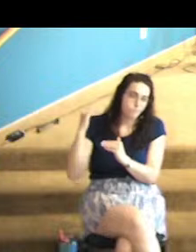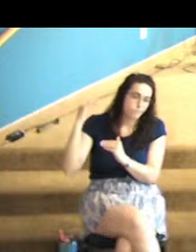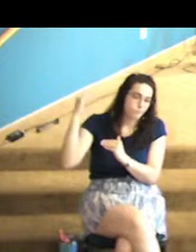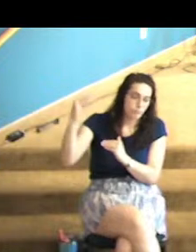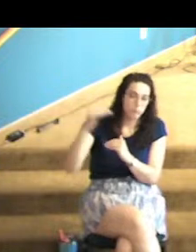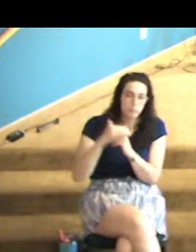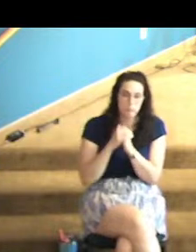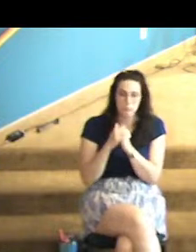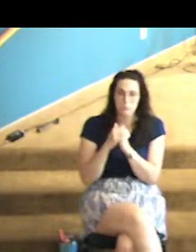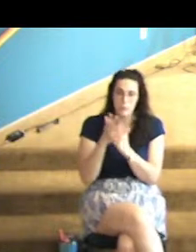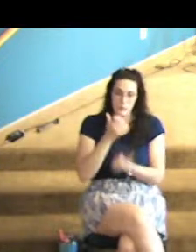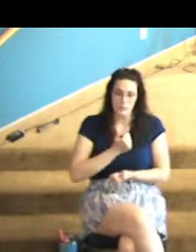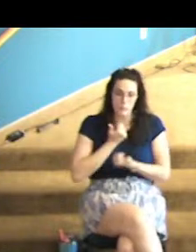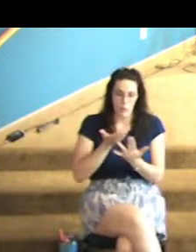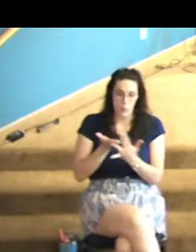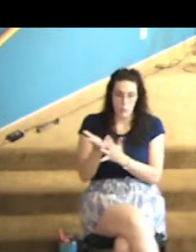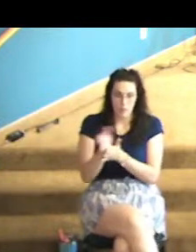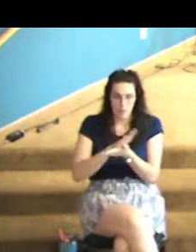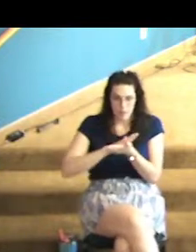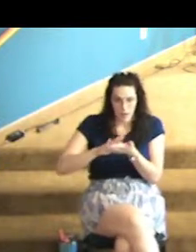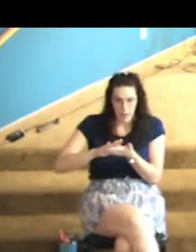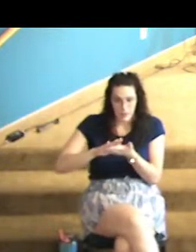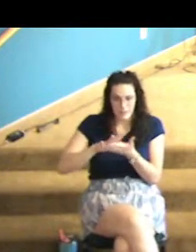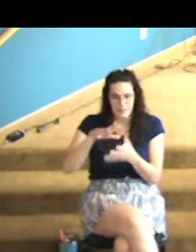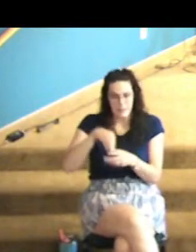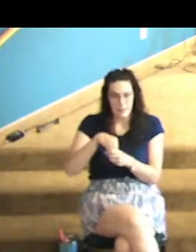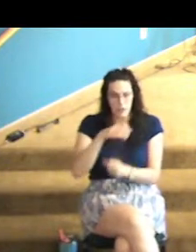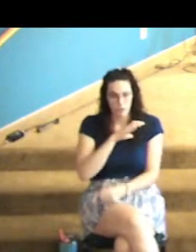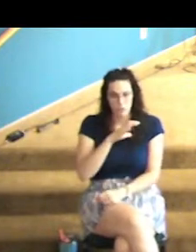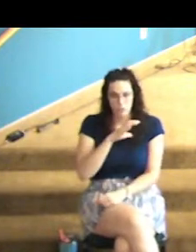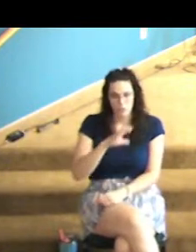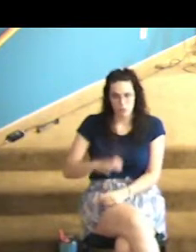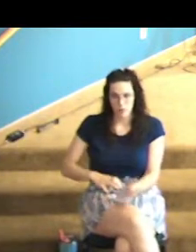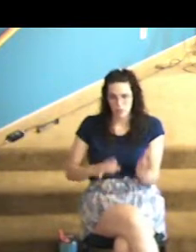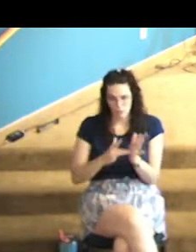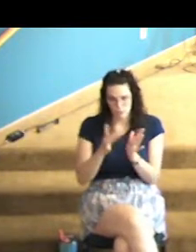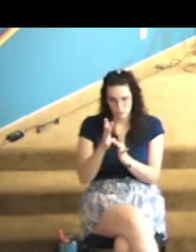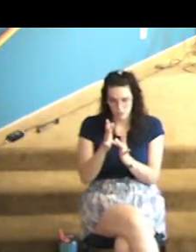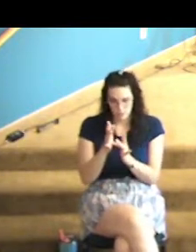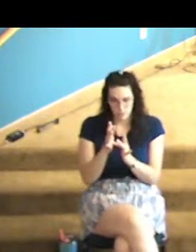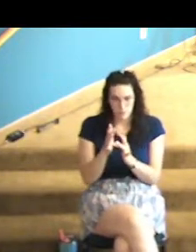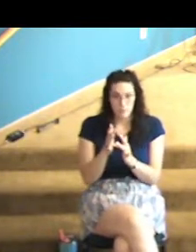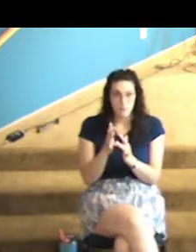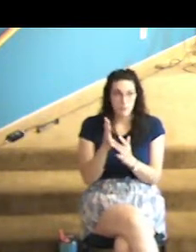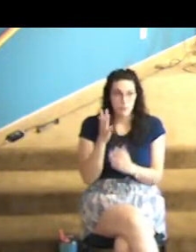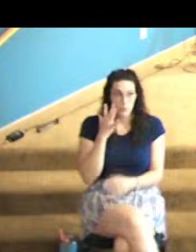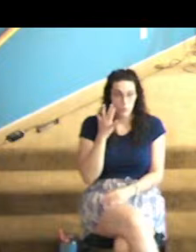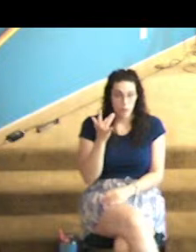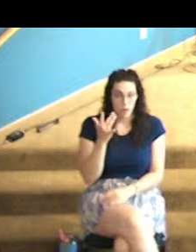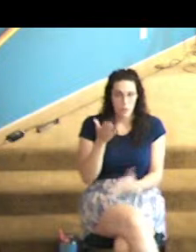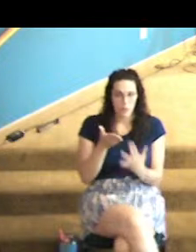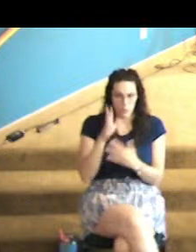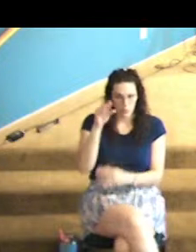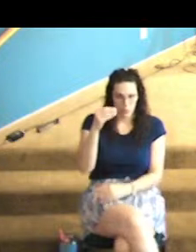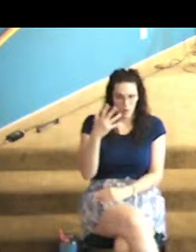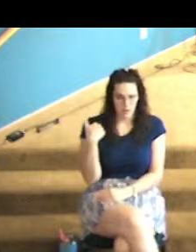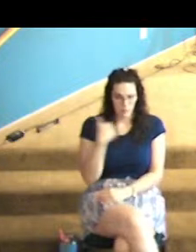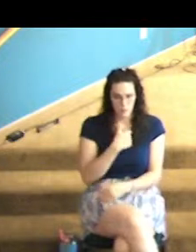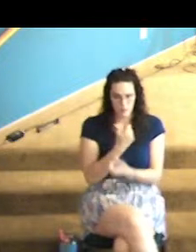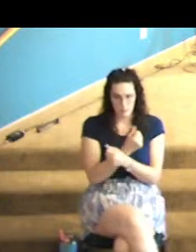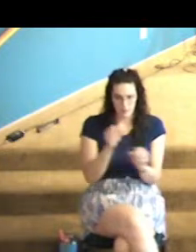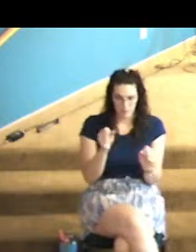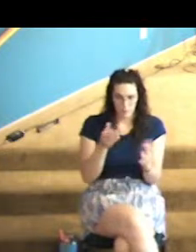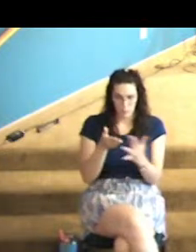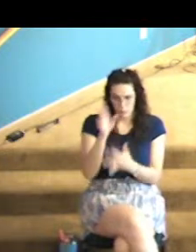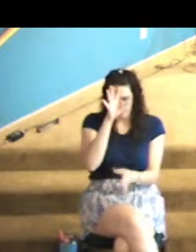in his kindness to us in Christ Jesus. For it is by grace you have been saved through